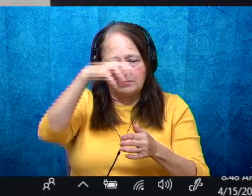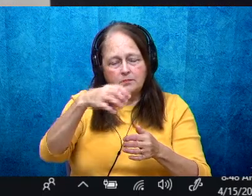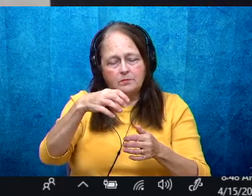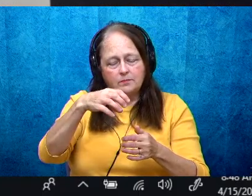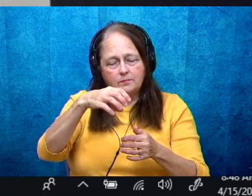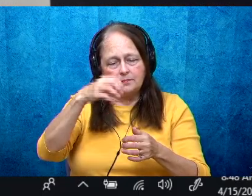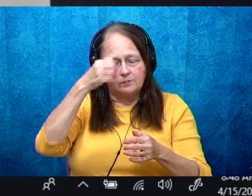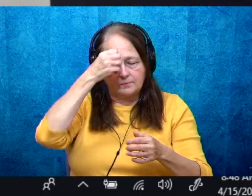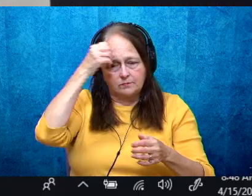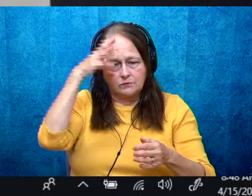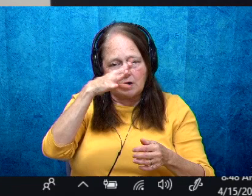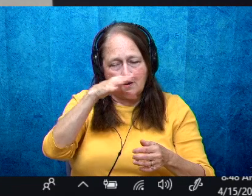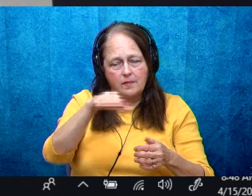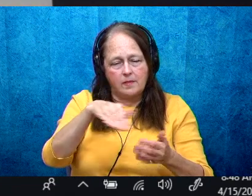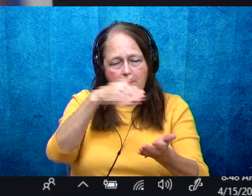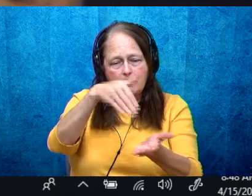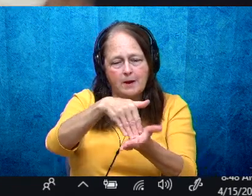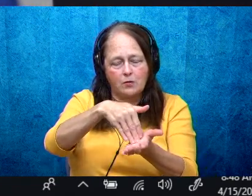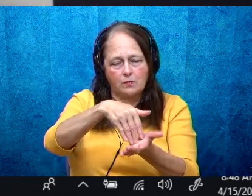Boom.